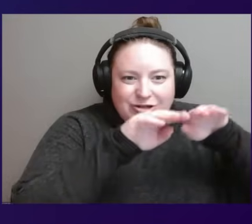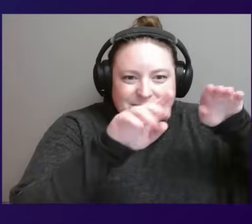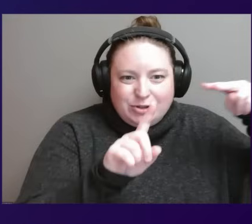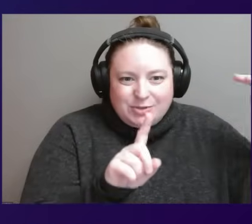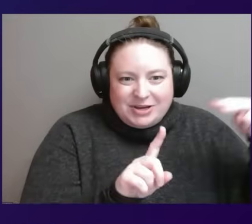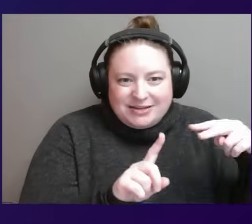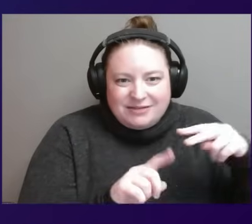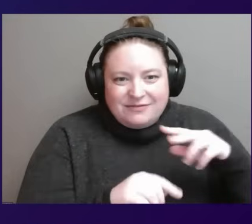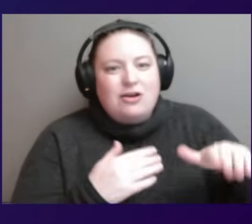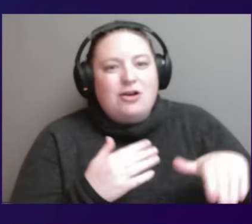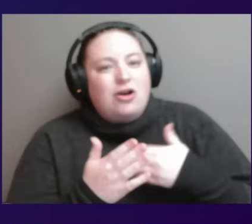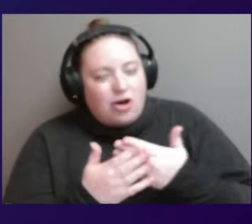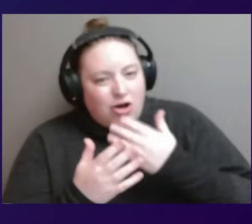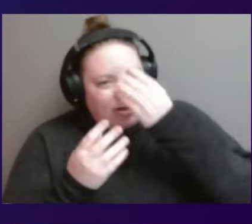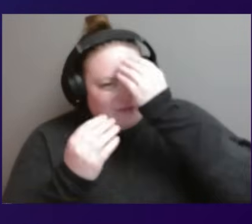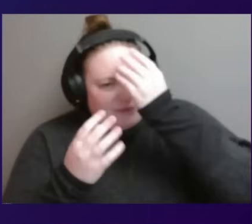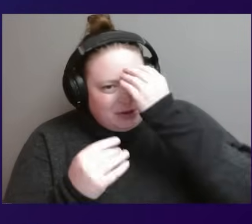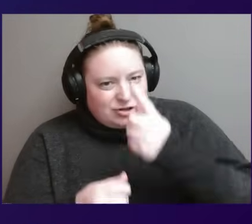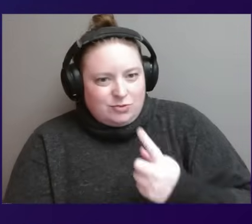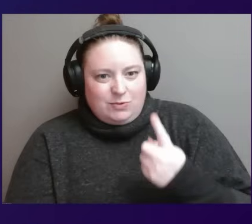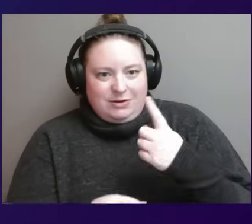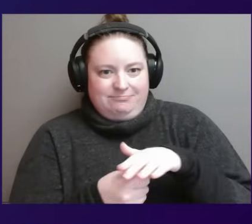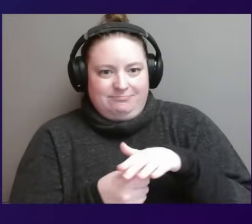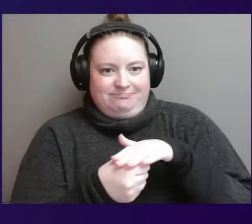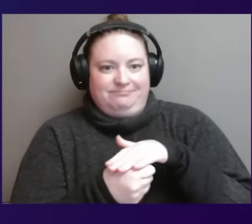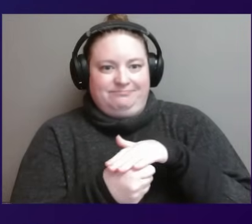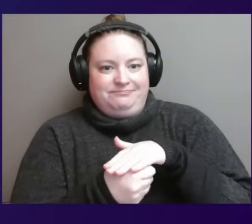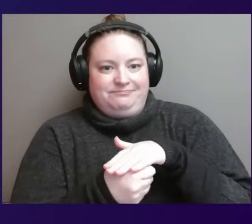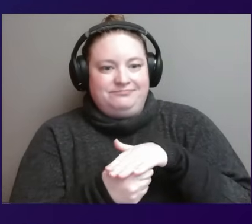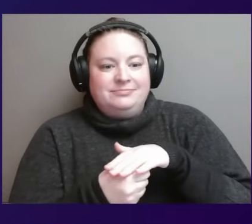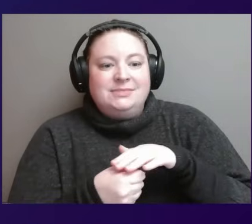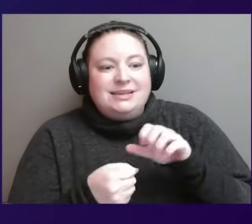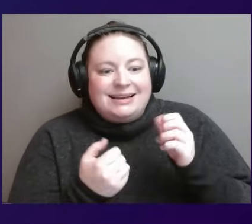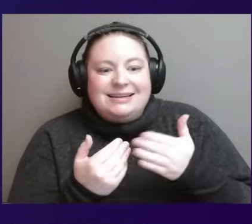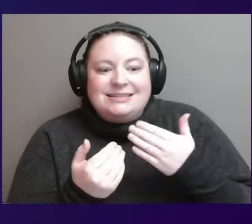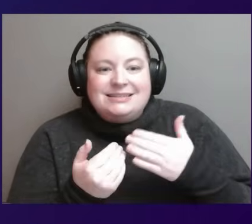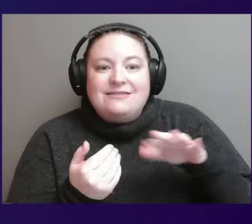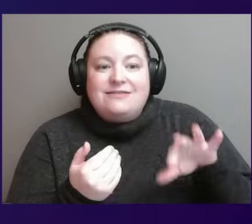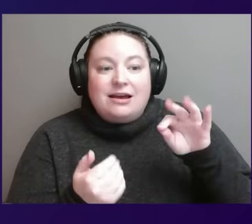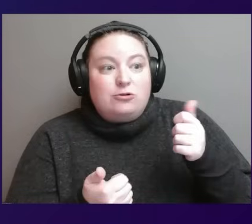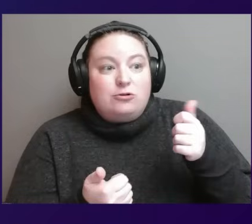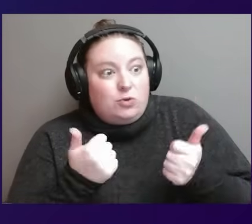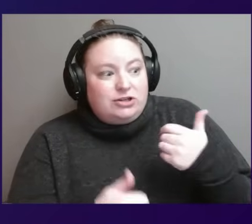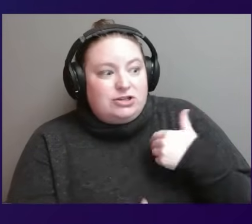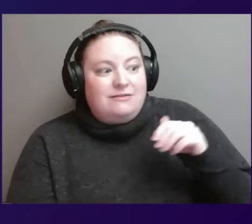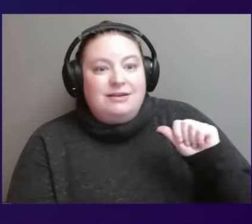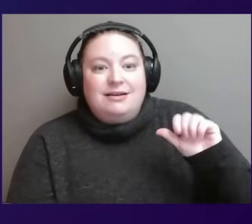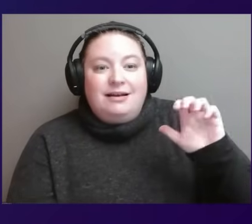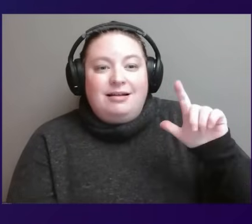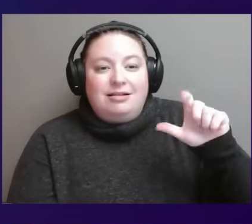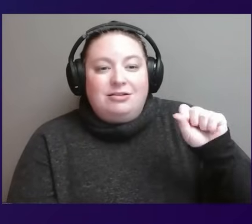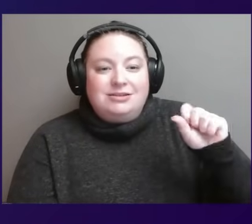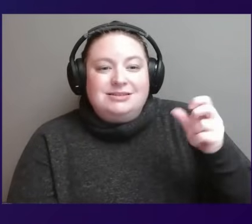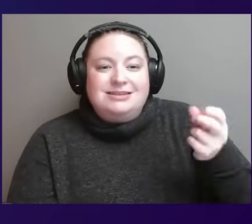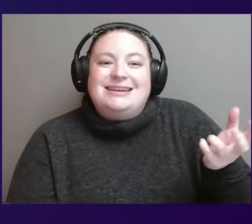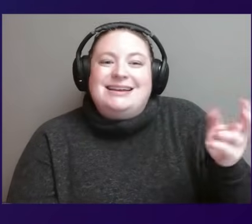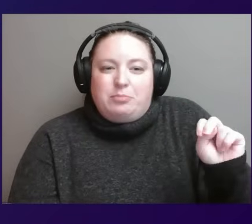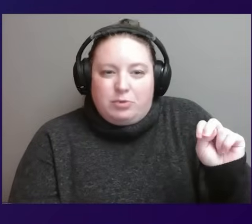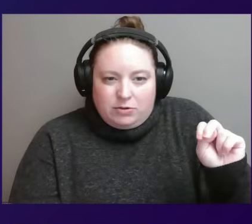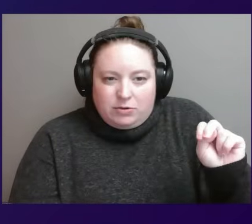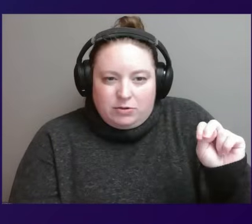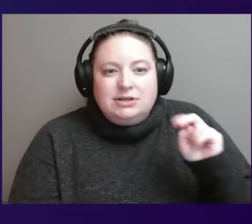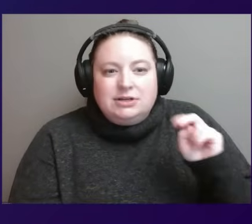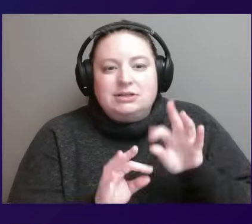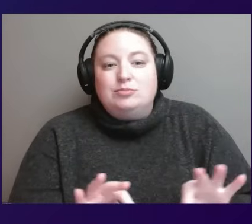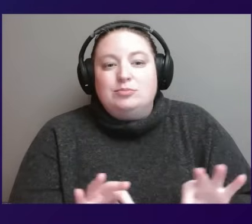in one place so that you can easily find out which ones of your objects have ACLs enabled. That's super important if you're going to take the next step